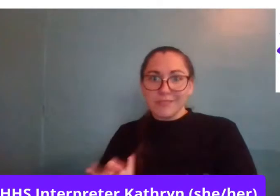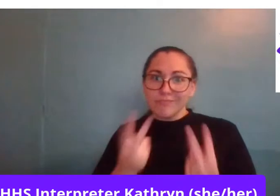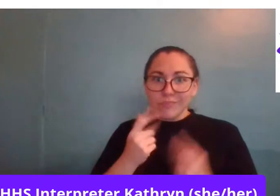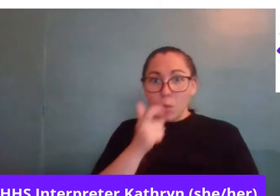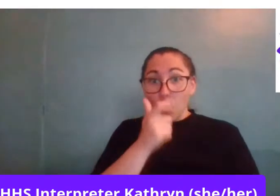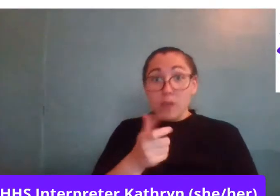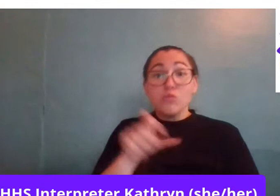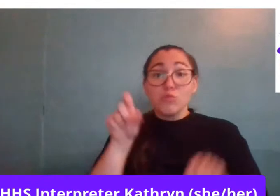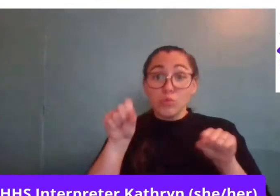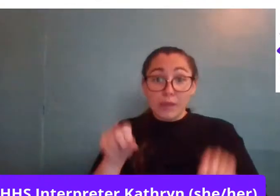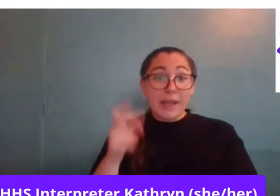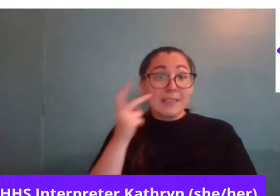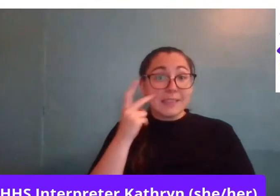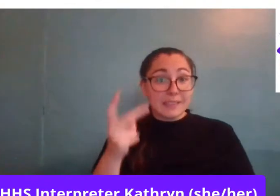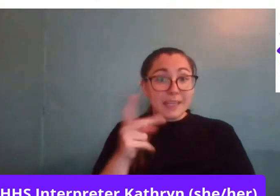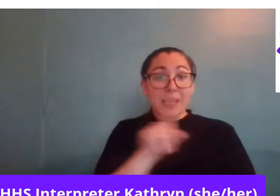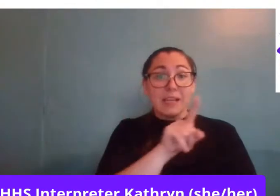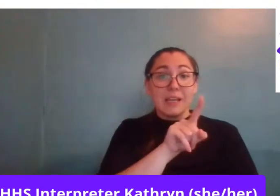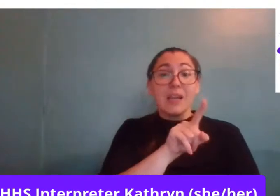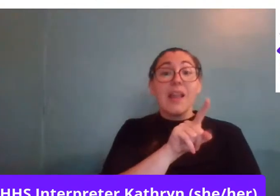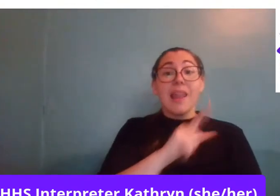Disability, as well as